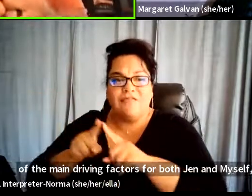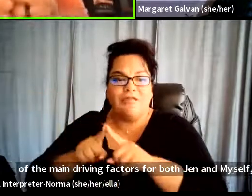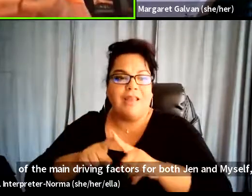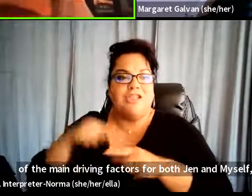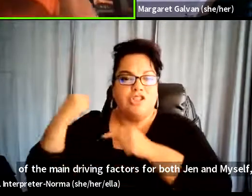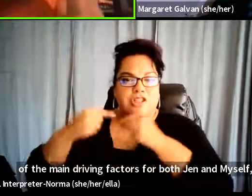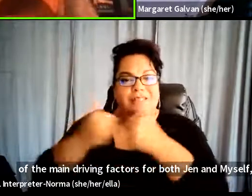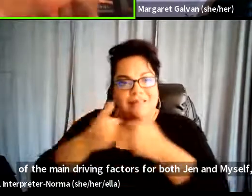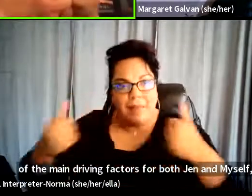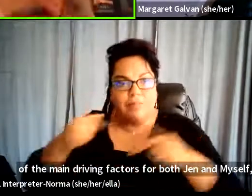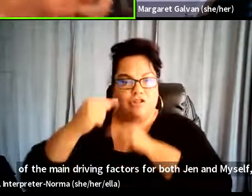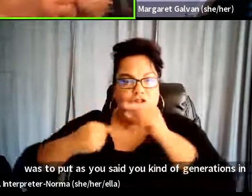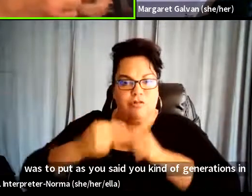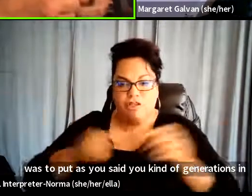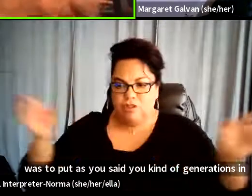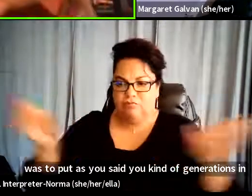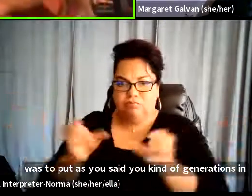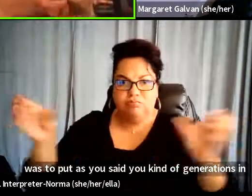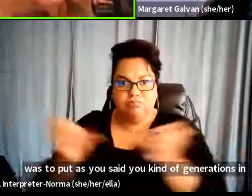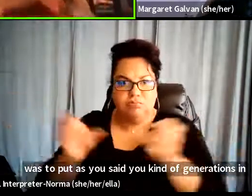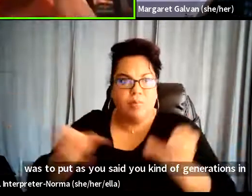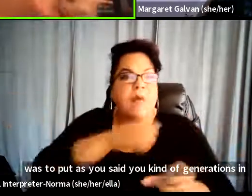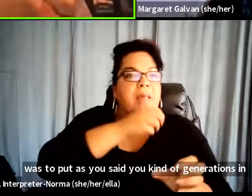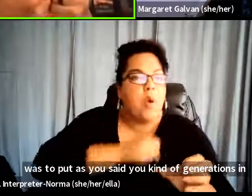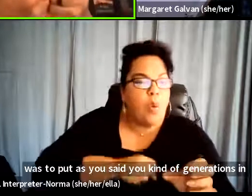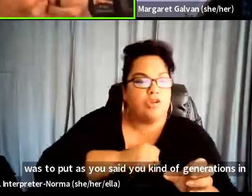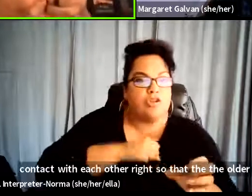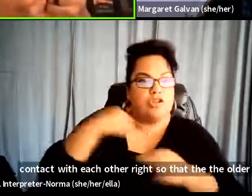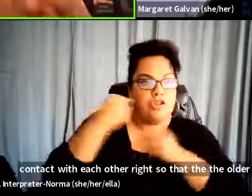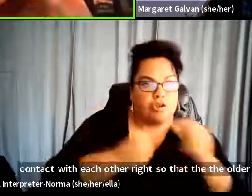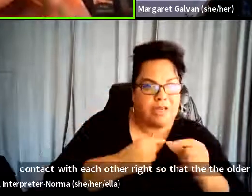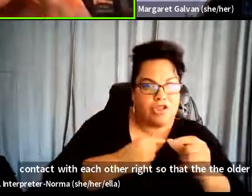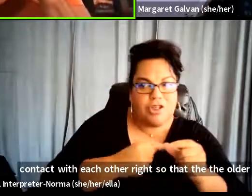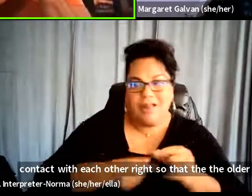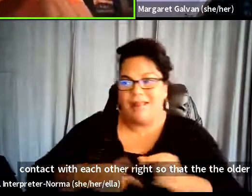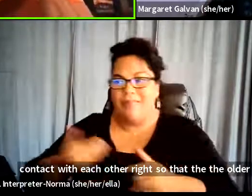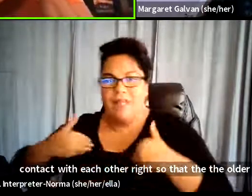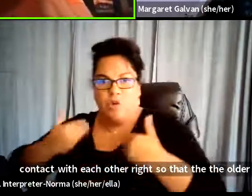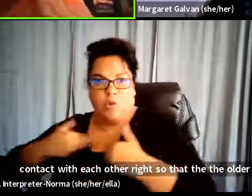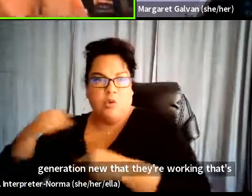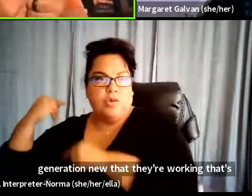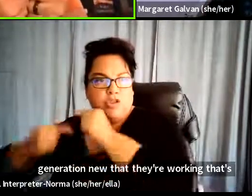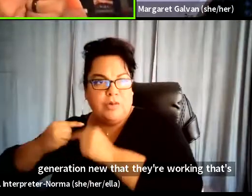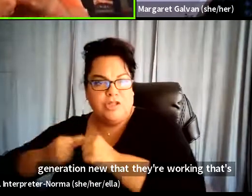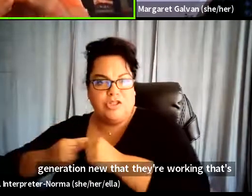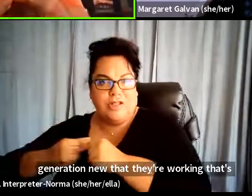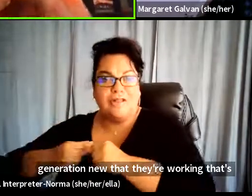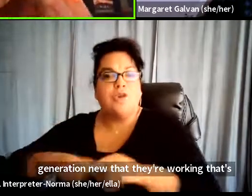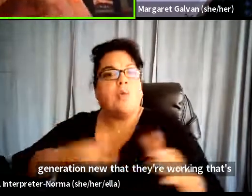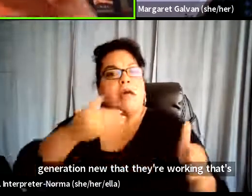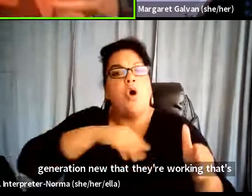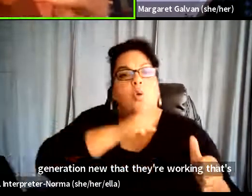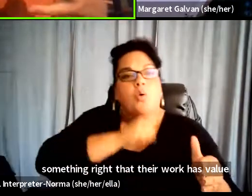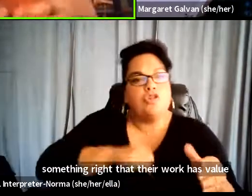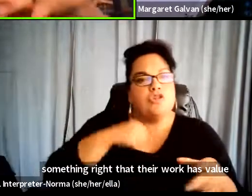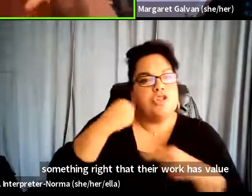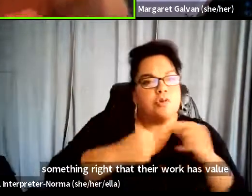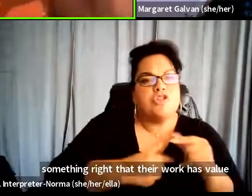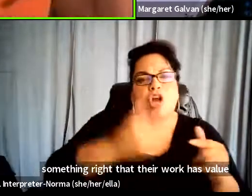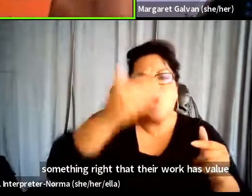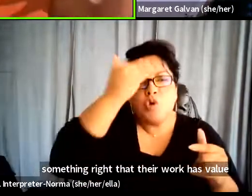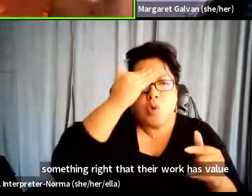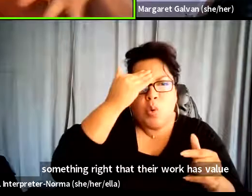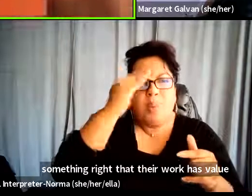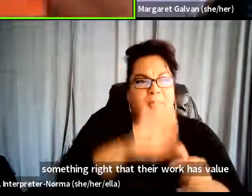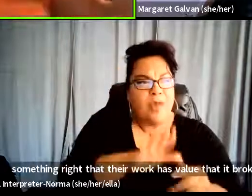with each other, right? So that the, the older generation knew that their work meant something, right? That, that their work had value, that it broke open doors that